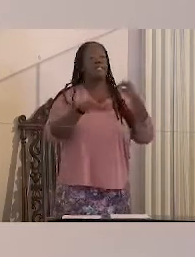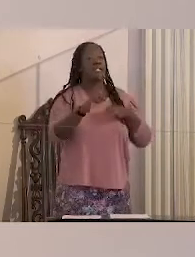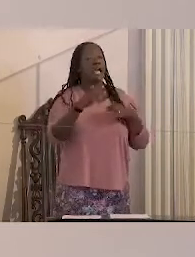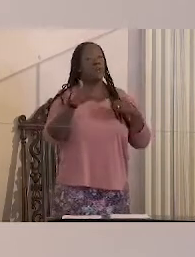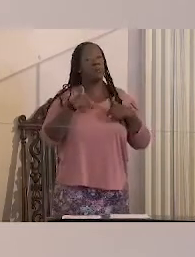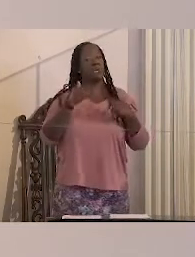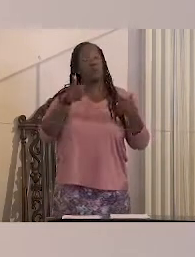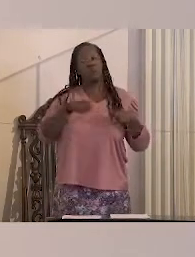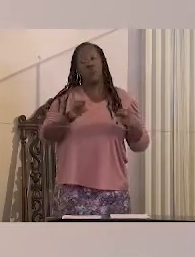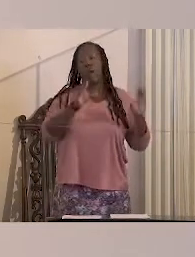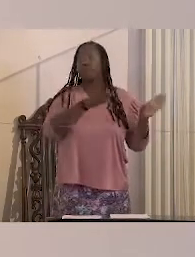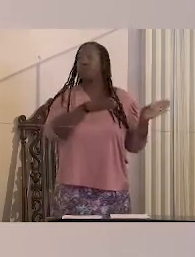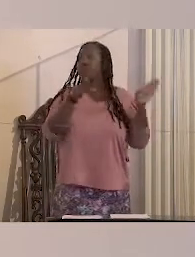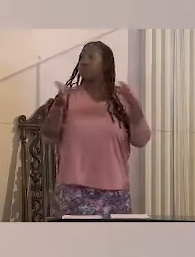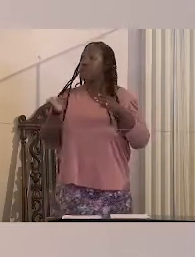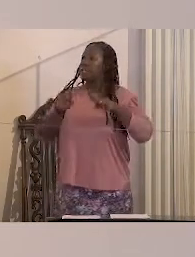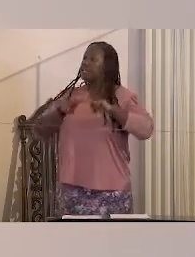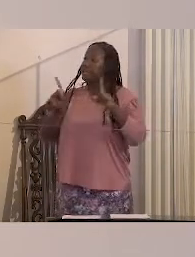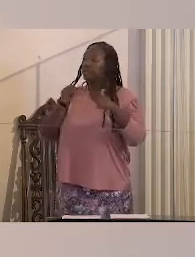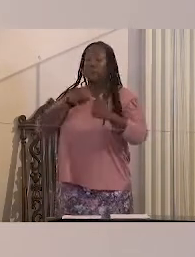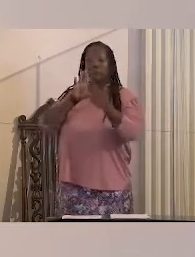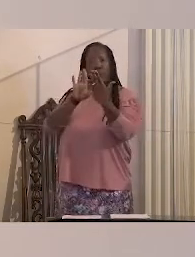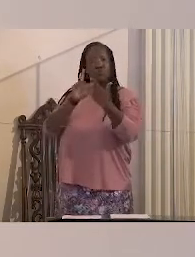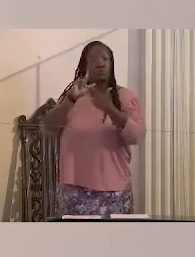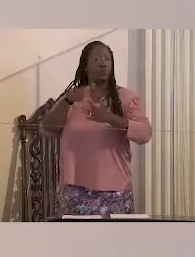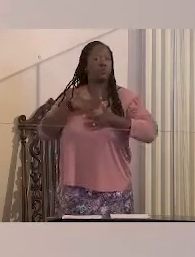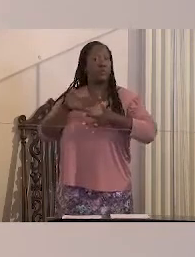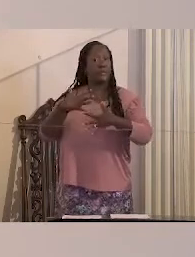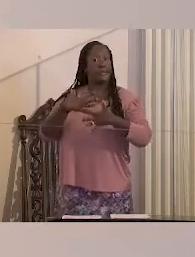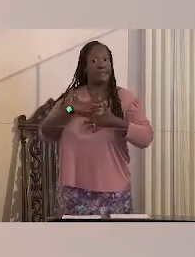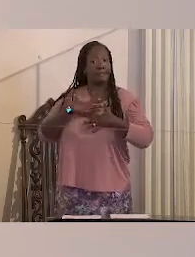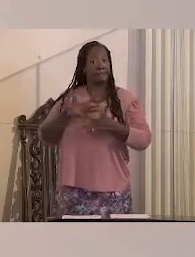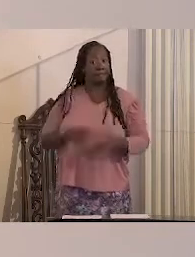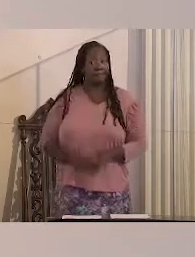another way to breathe.